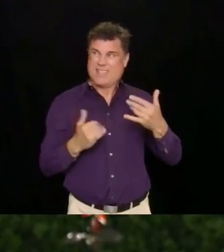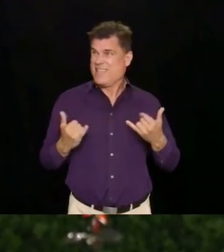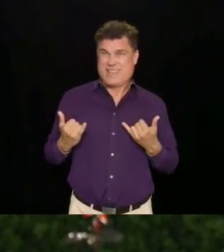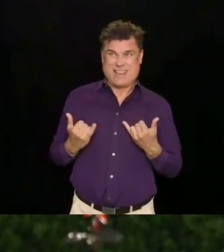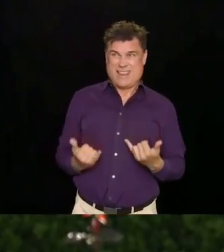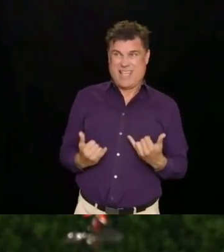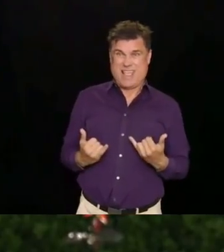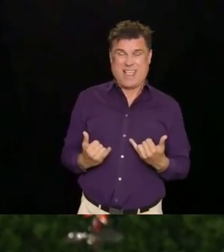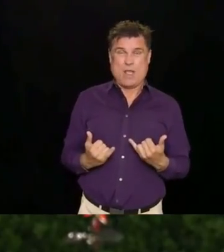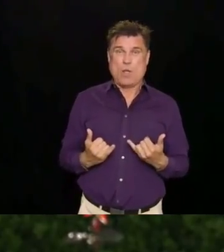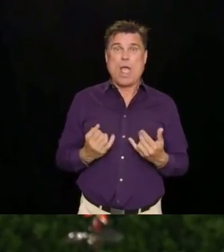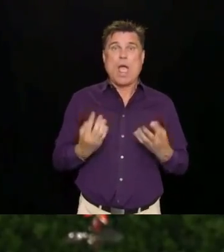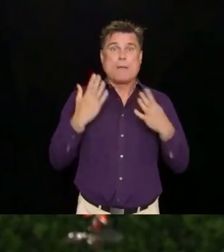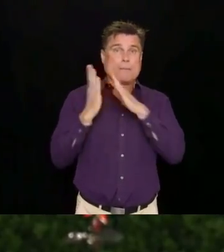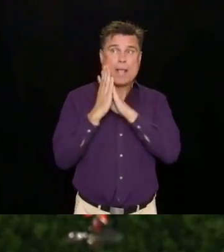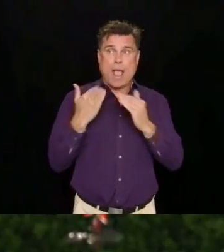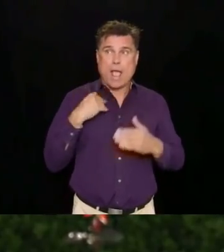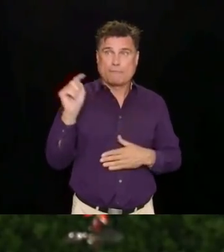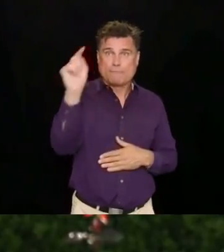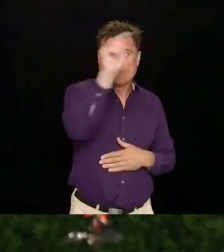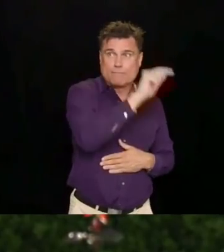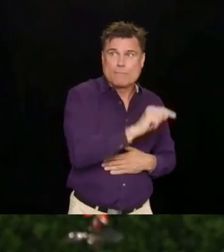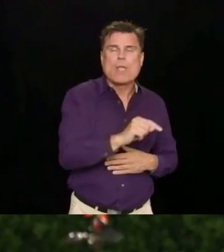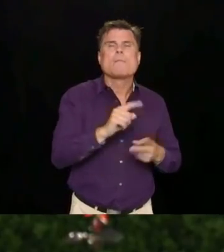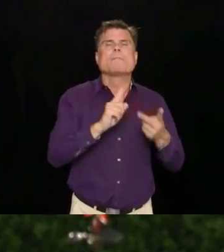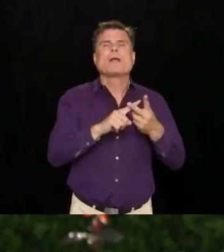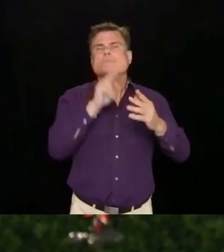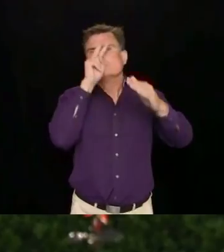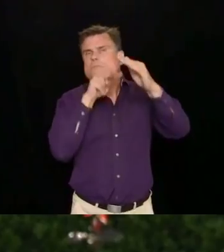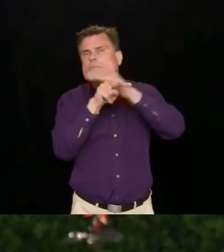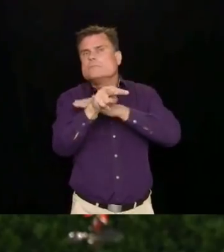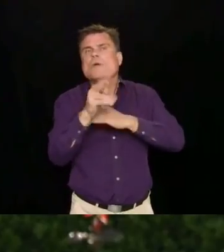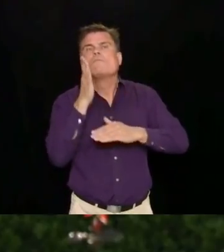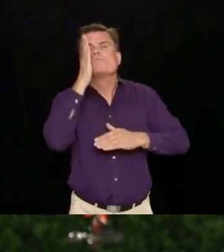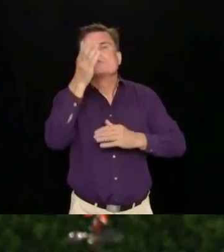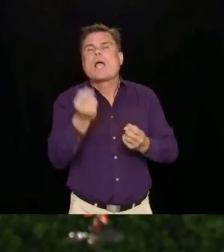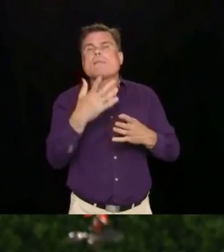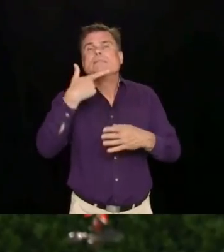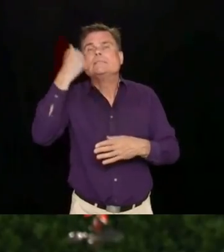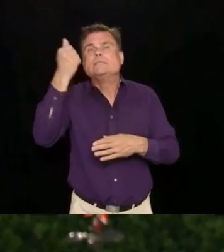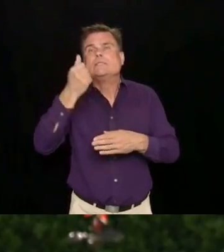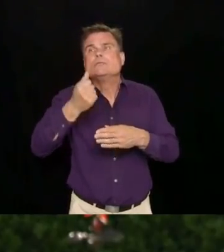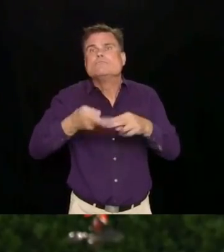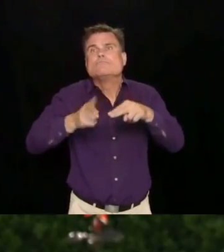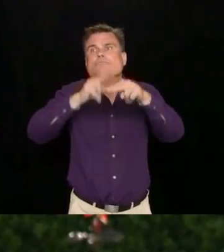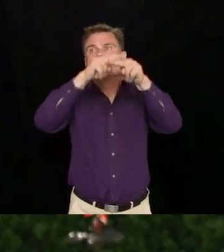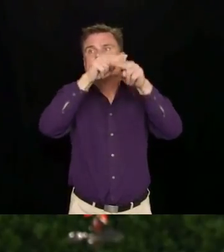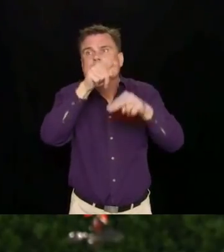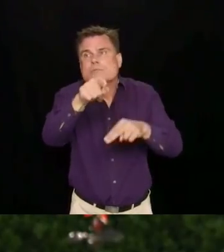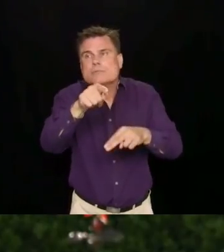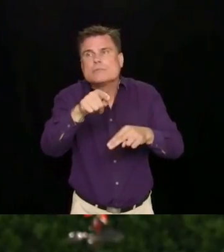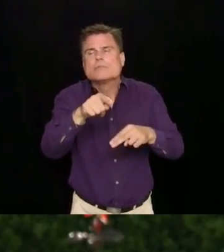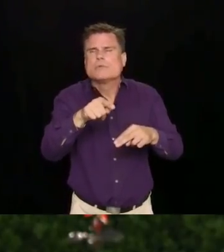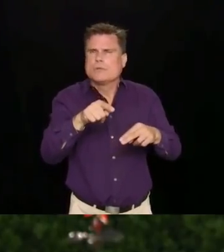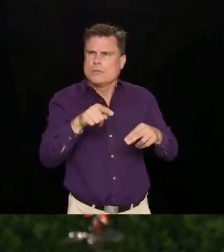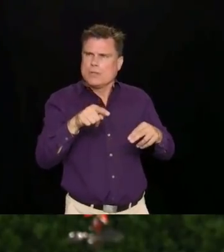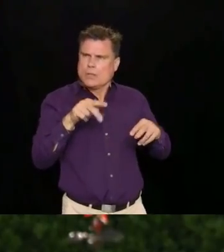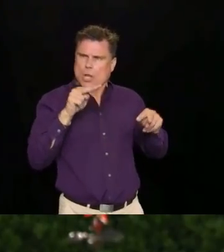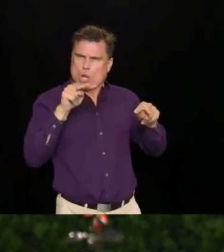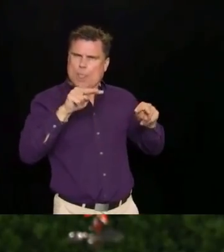in those communities and the demand in all of those communities, including the demand of the population over